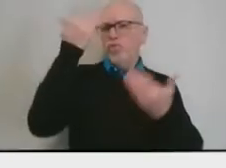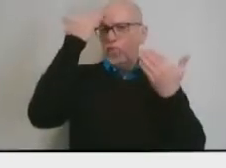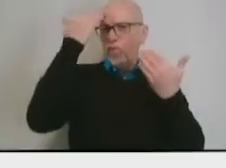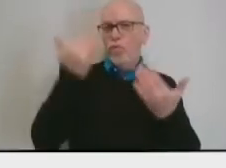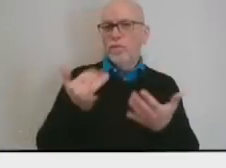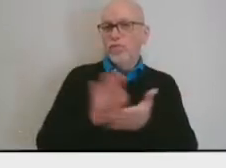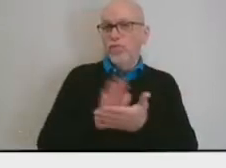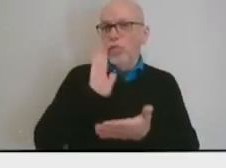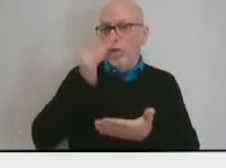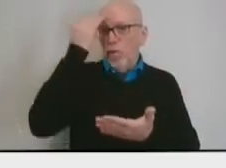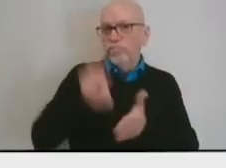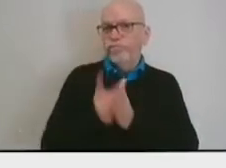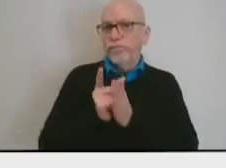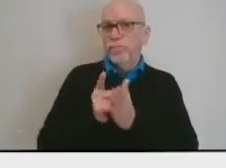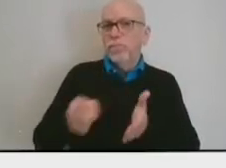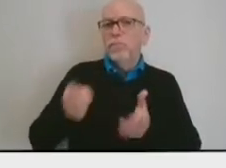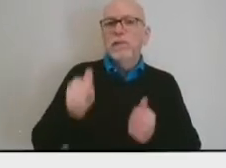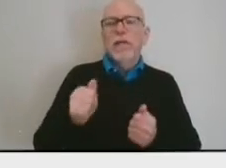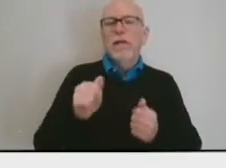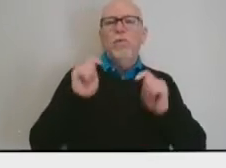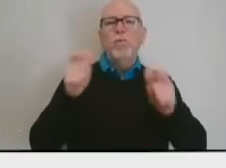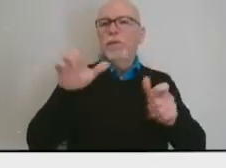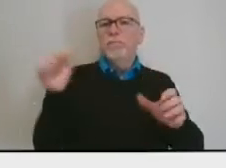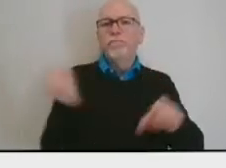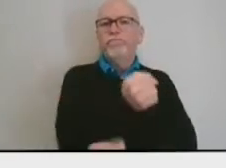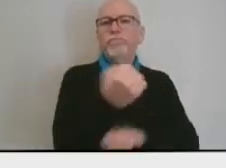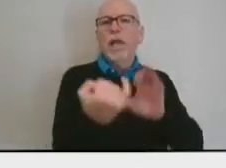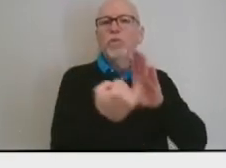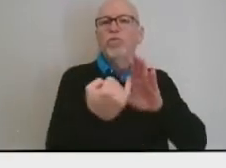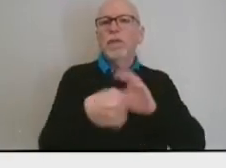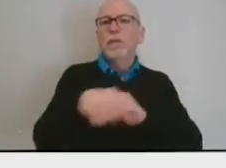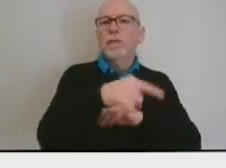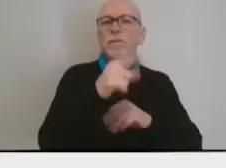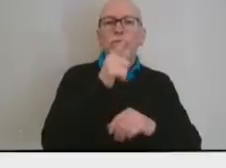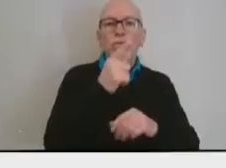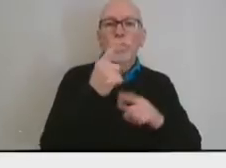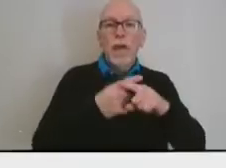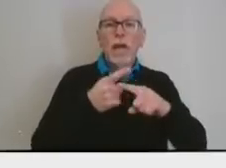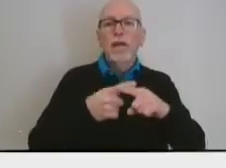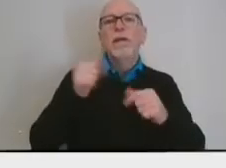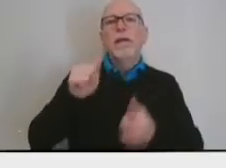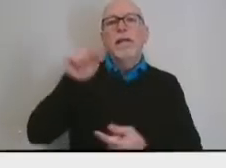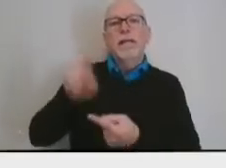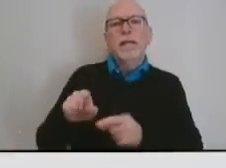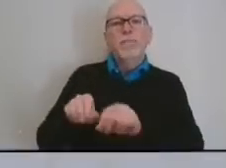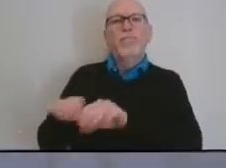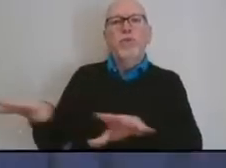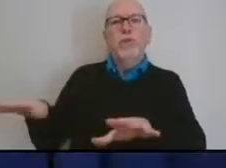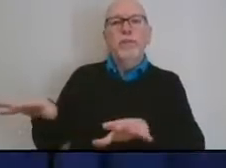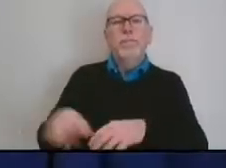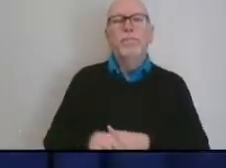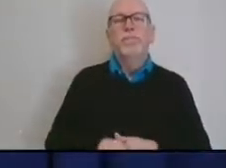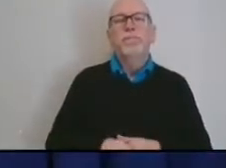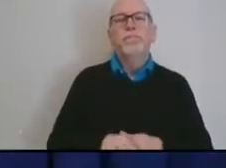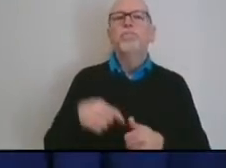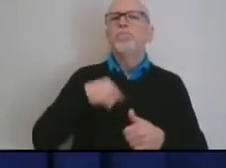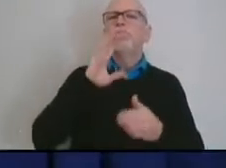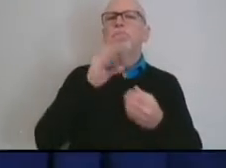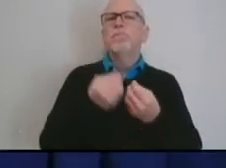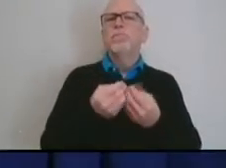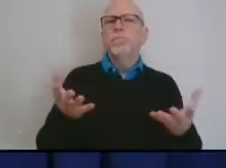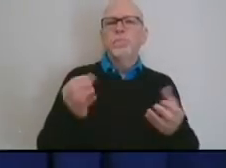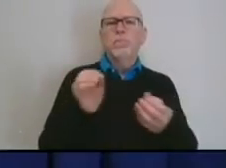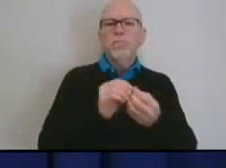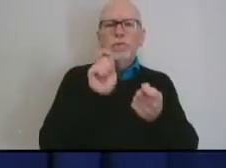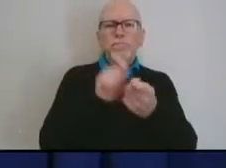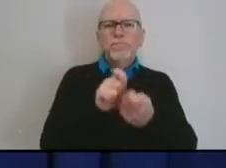allow a school to more quickly isolate the positive individual and reduce the spread of COVID. We'll be providing detailed guidance